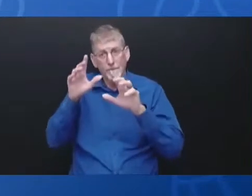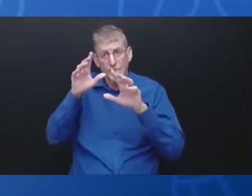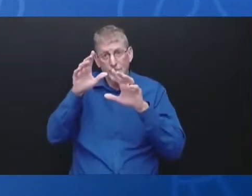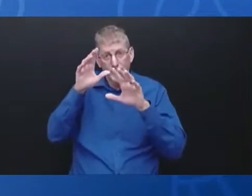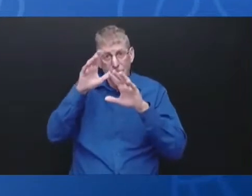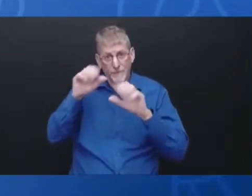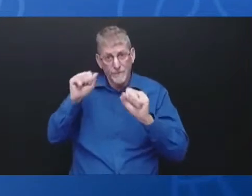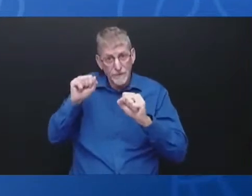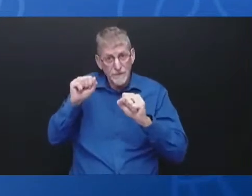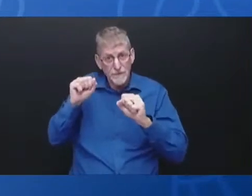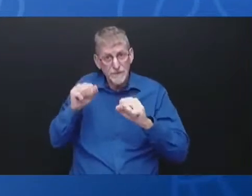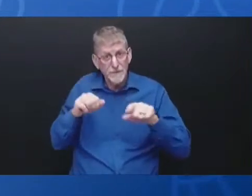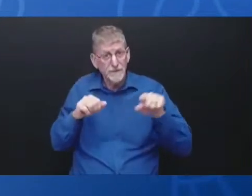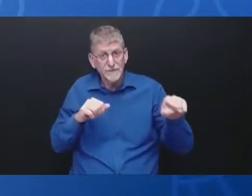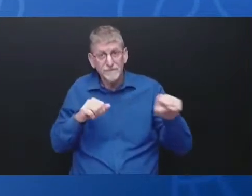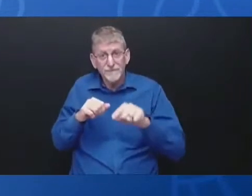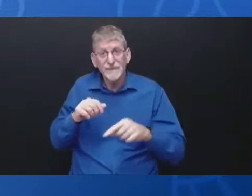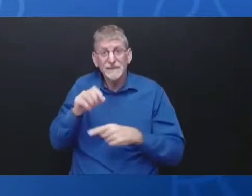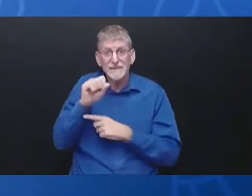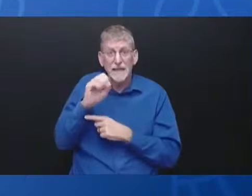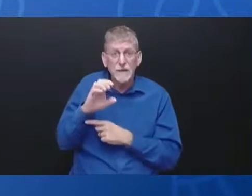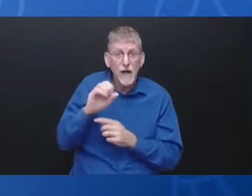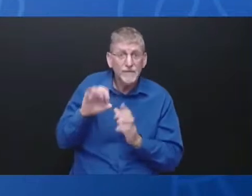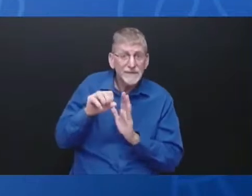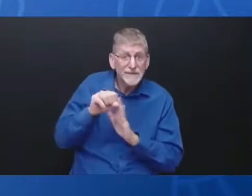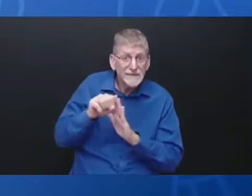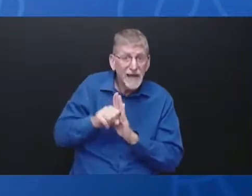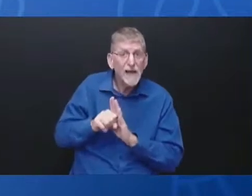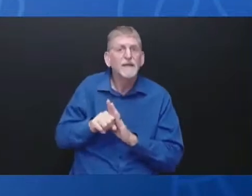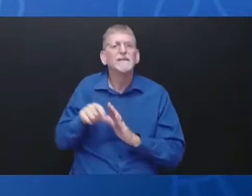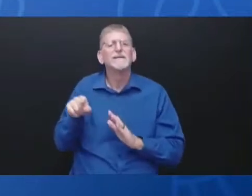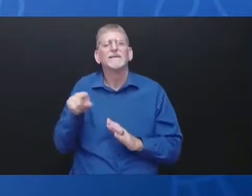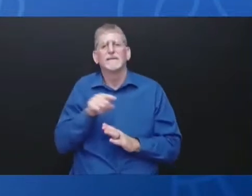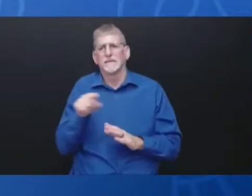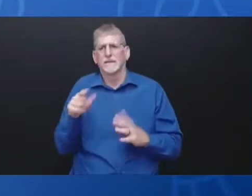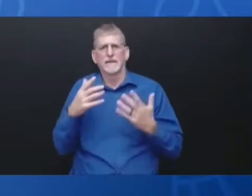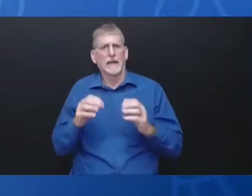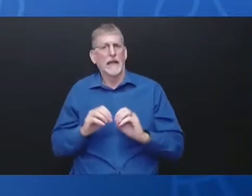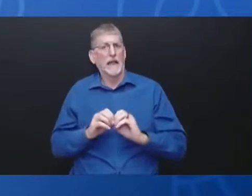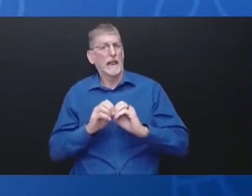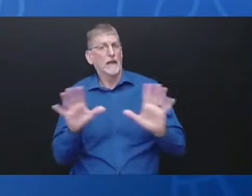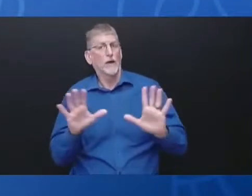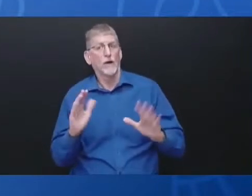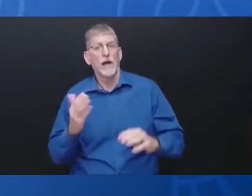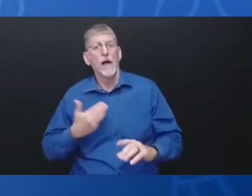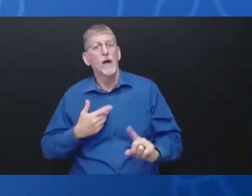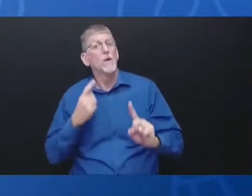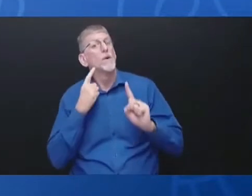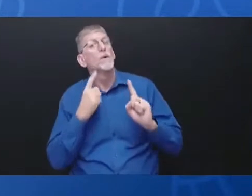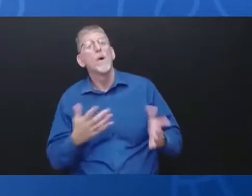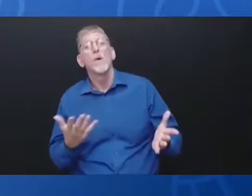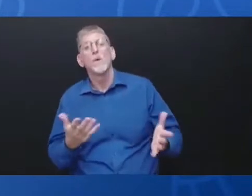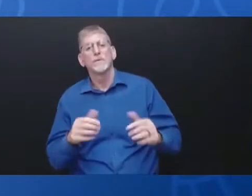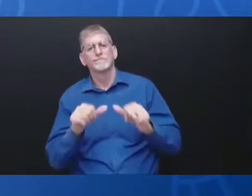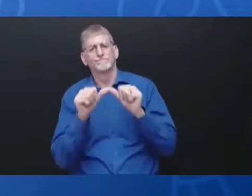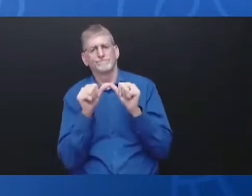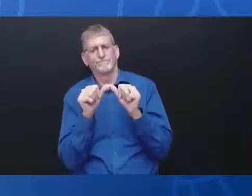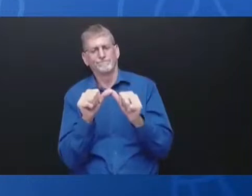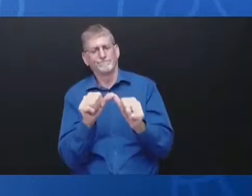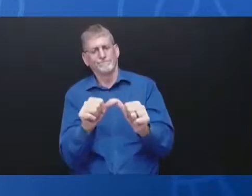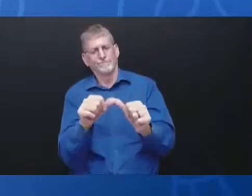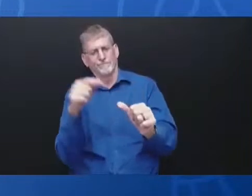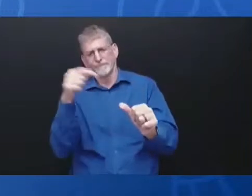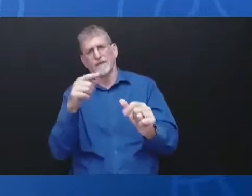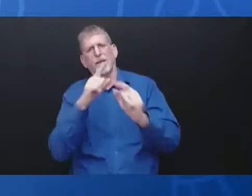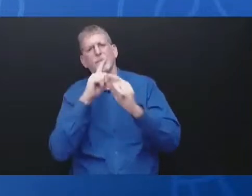if there is a hallmark, the hallmark is fighting for peace and an end to this kind of chaos that has destroyed